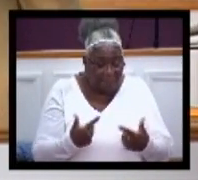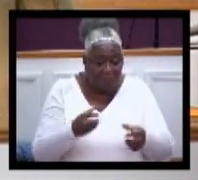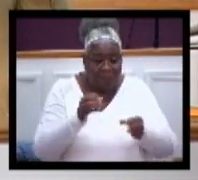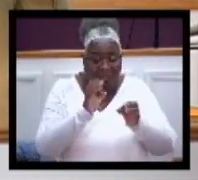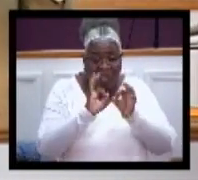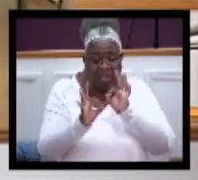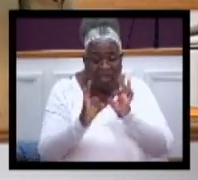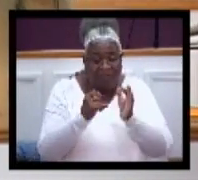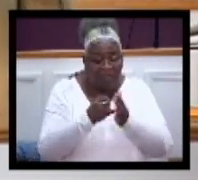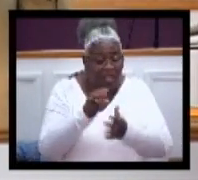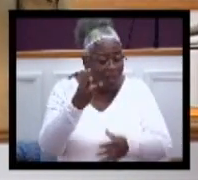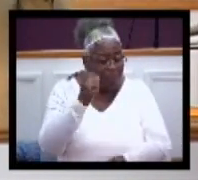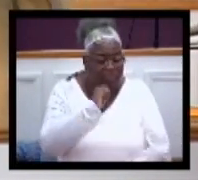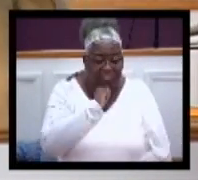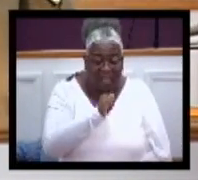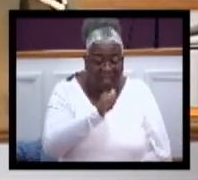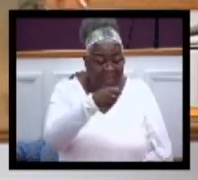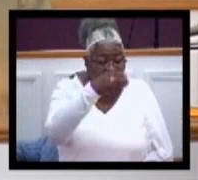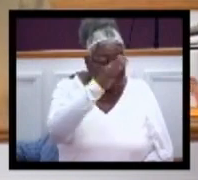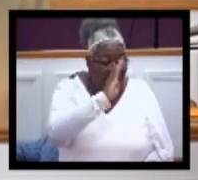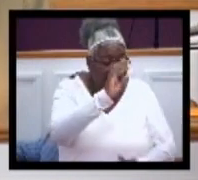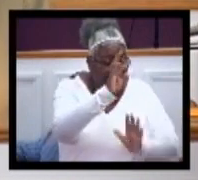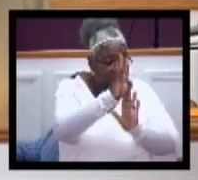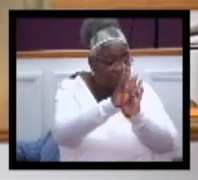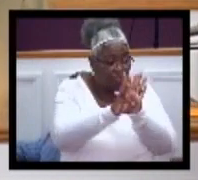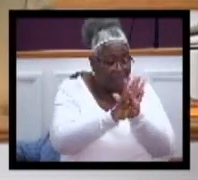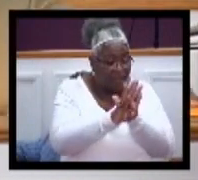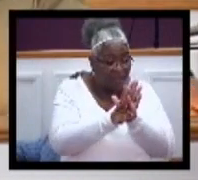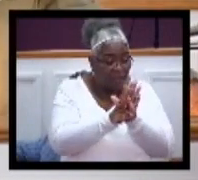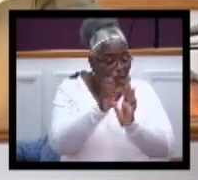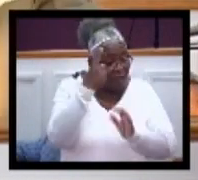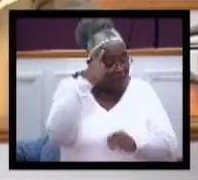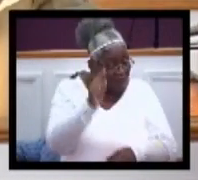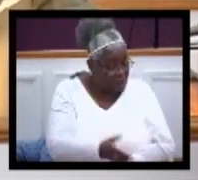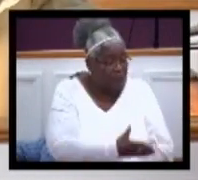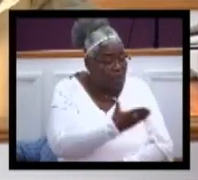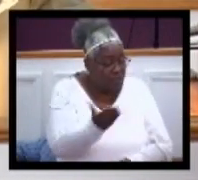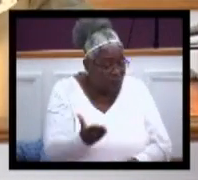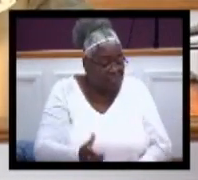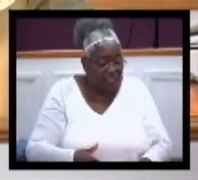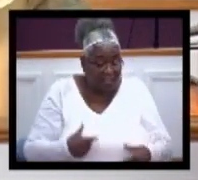it was not God's will for you to live.